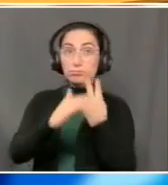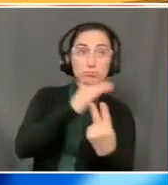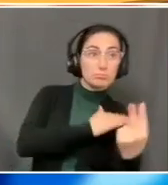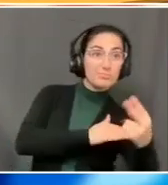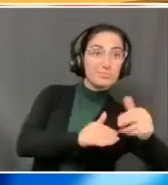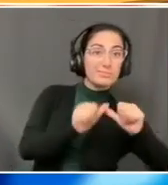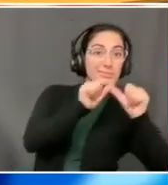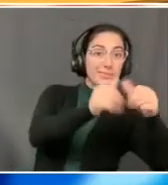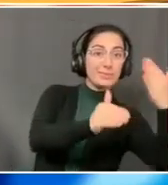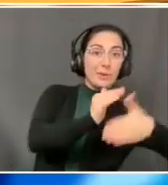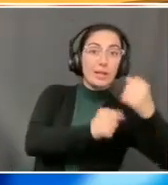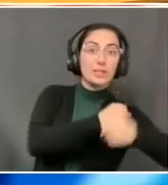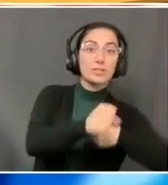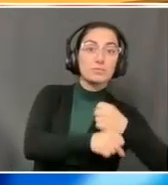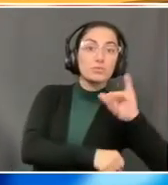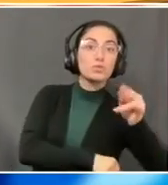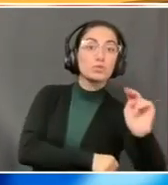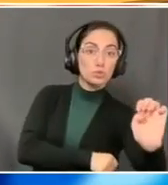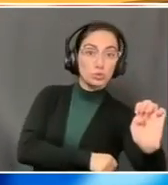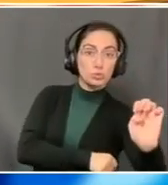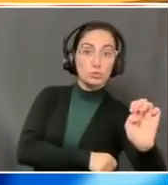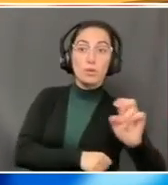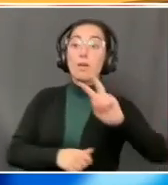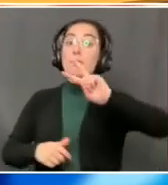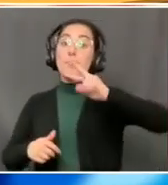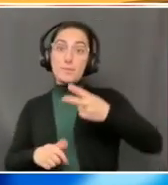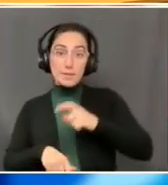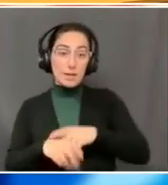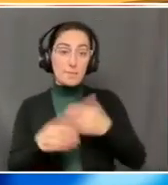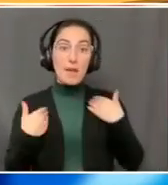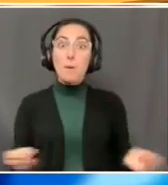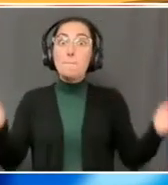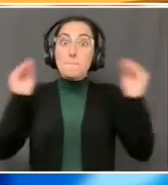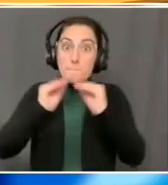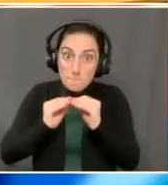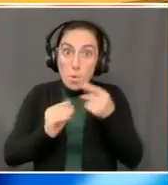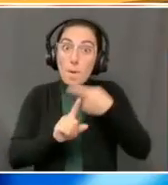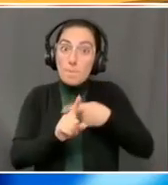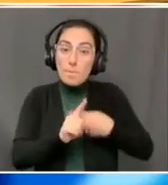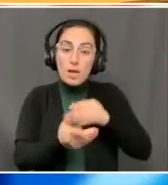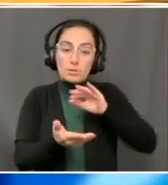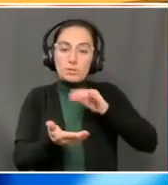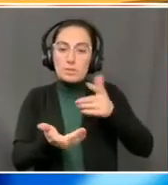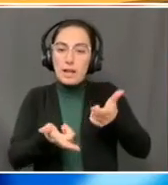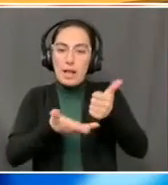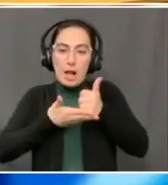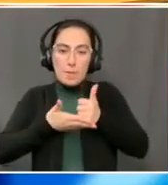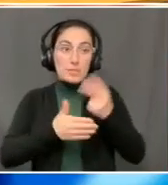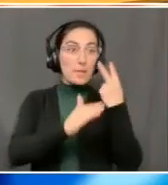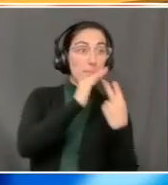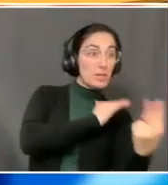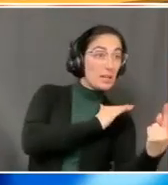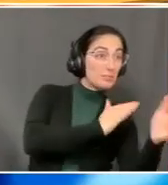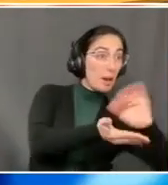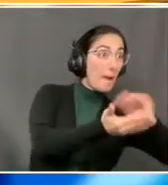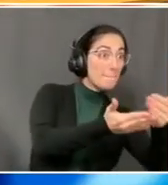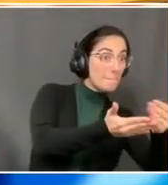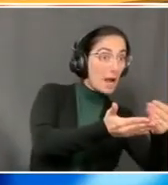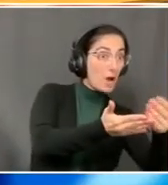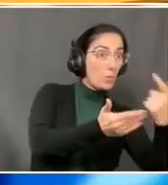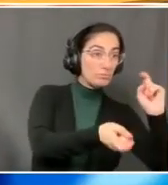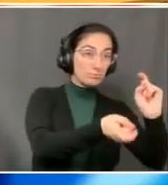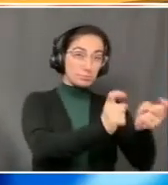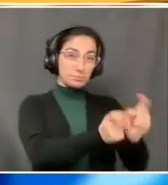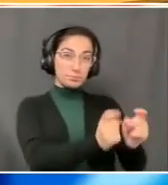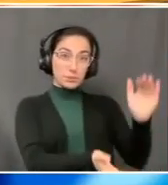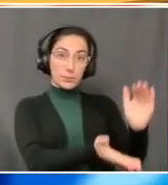And then at second interim, we have even more months of expenditure data that allows us to refine those projections. And so the